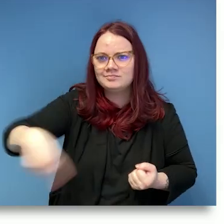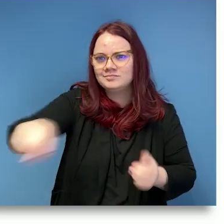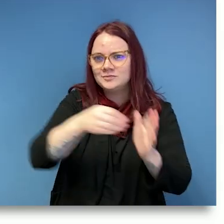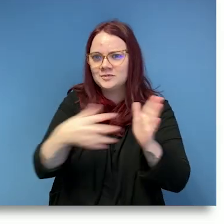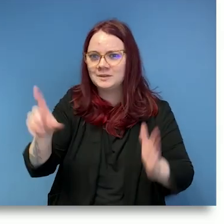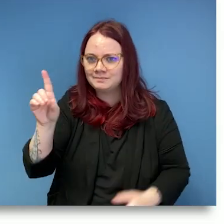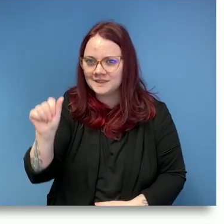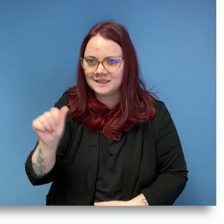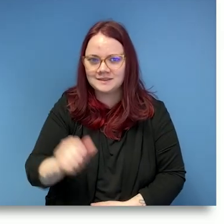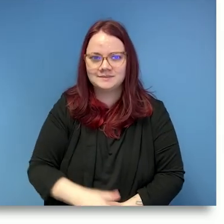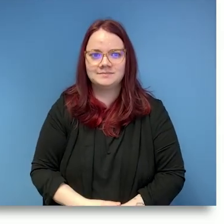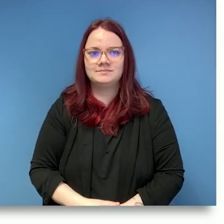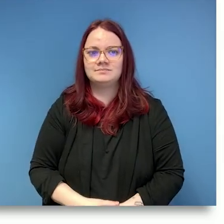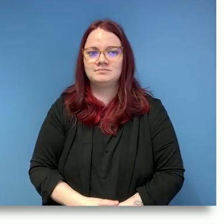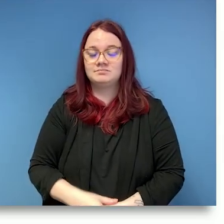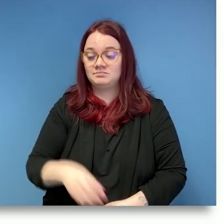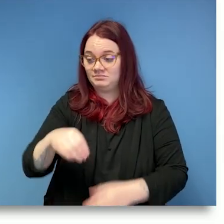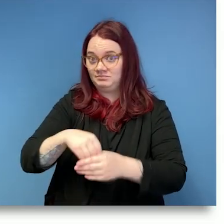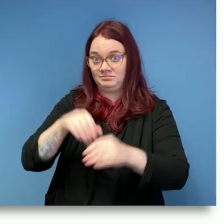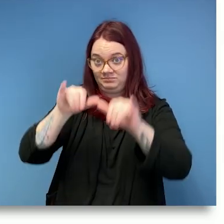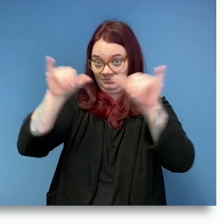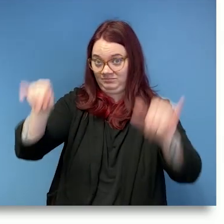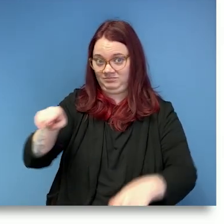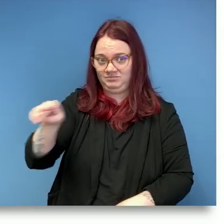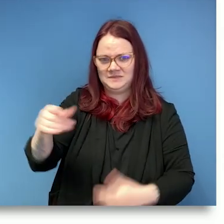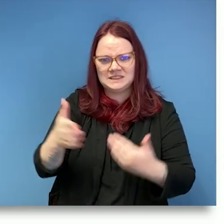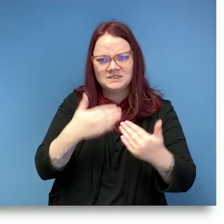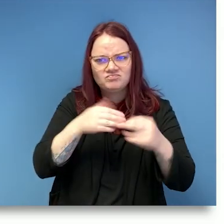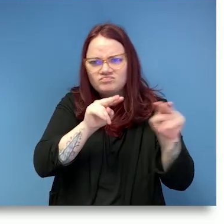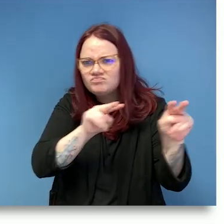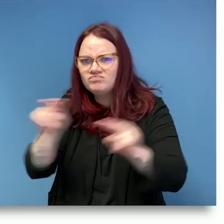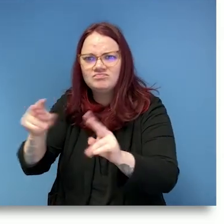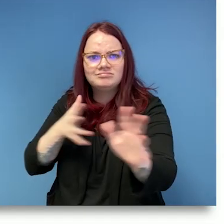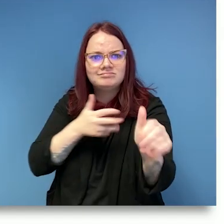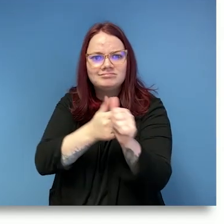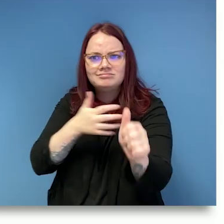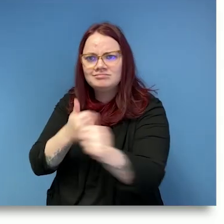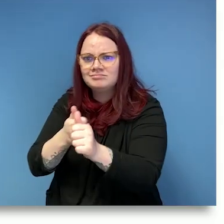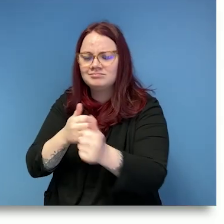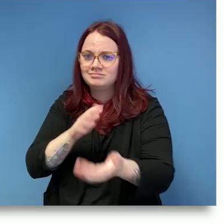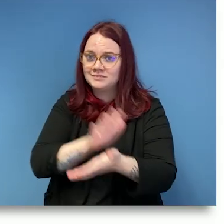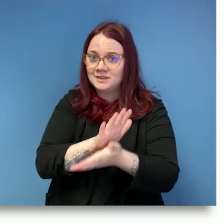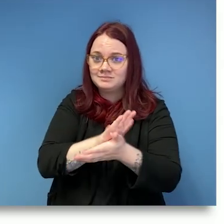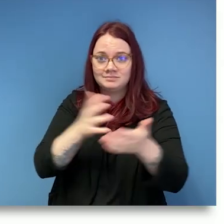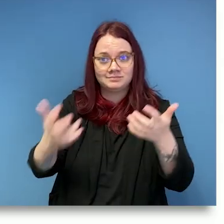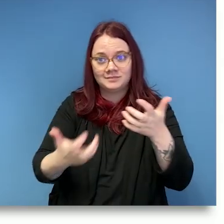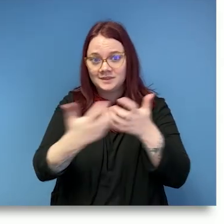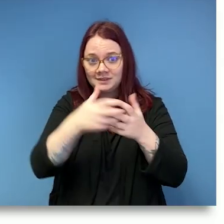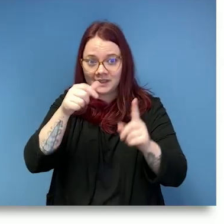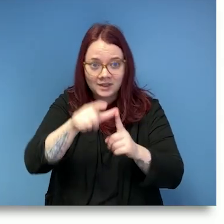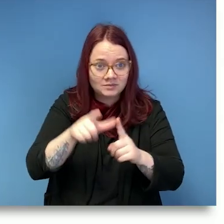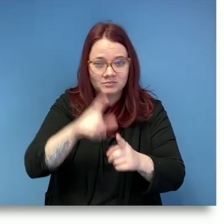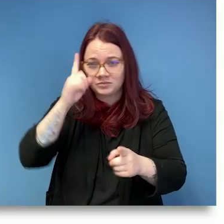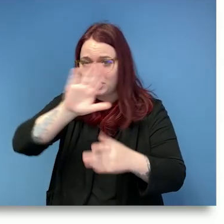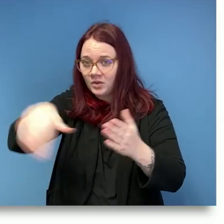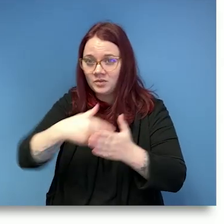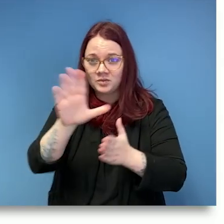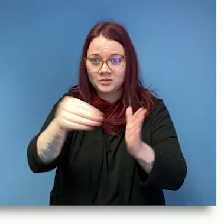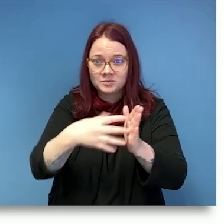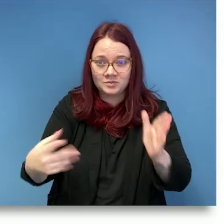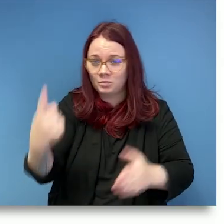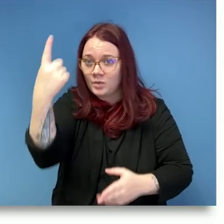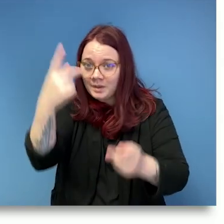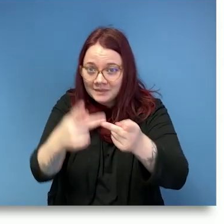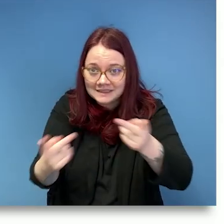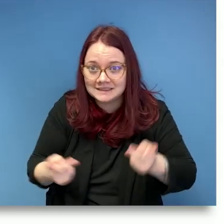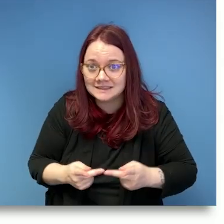disabilities. In Accommodate, you can easily view up-to-date academic accommodation letters for all of your students all